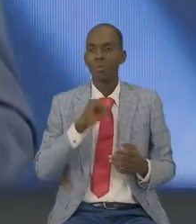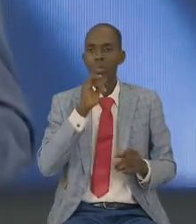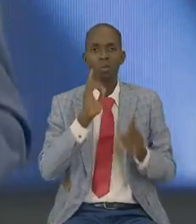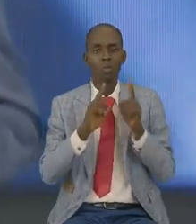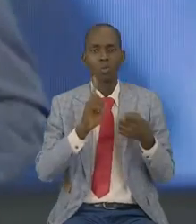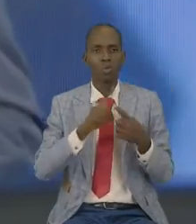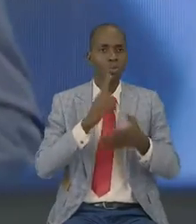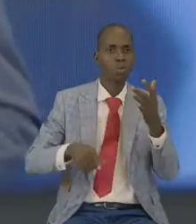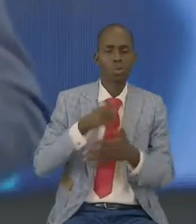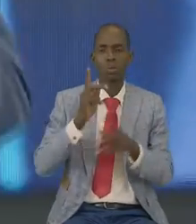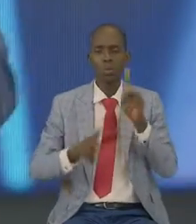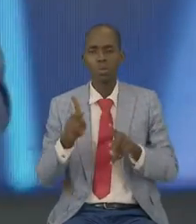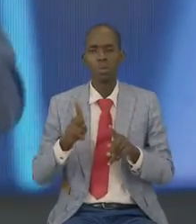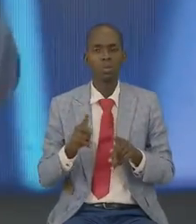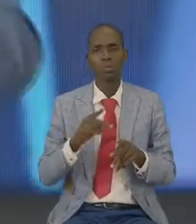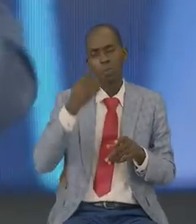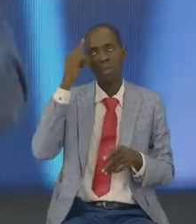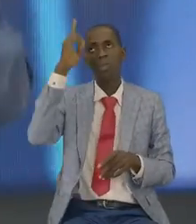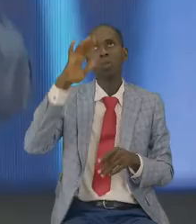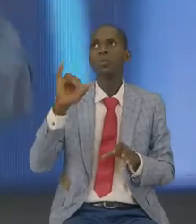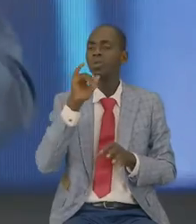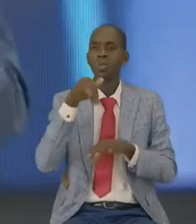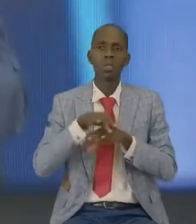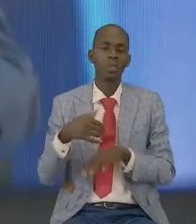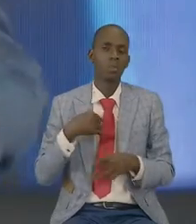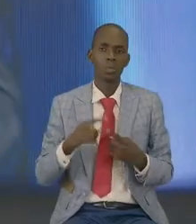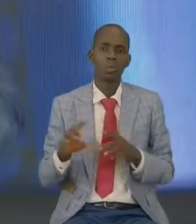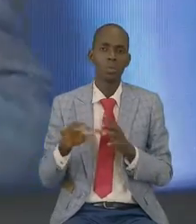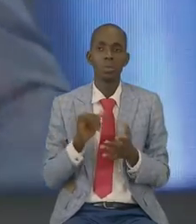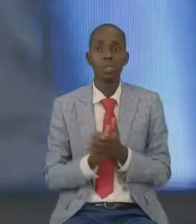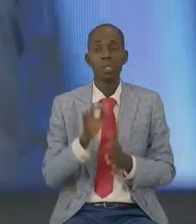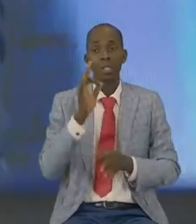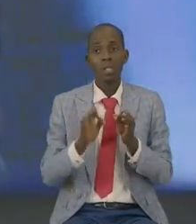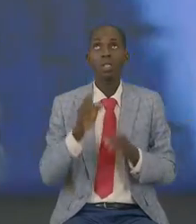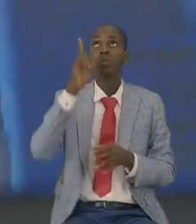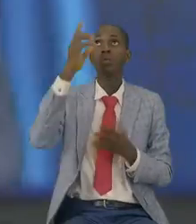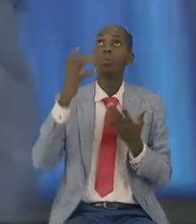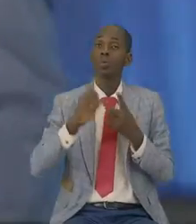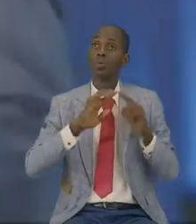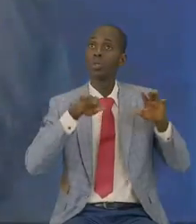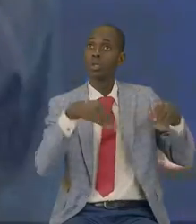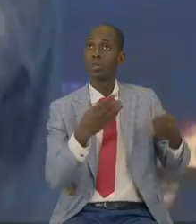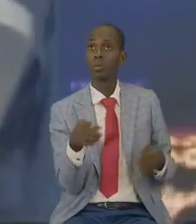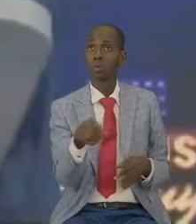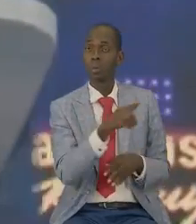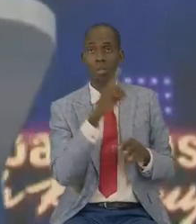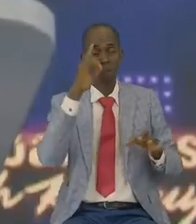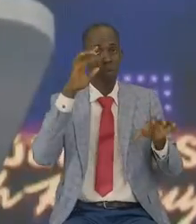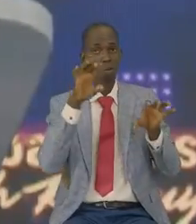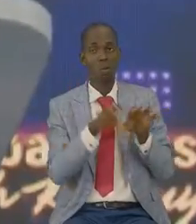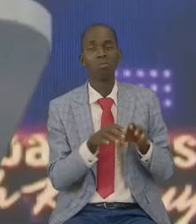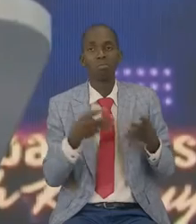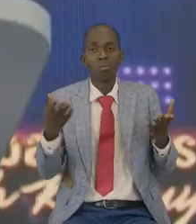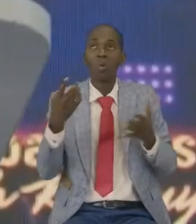the things, their attitude. No. God wants to give them a covenant. What God wants to say, that's what I